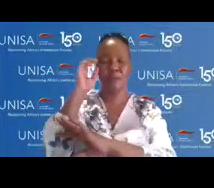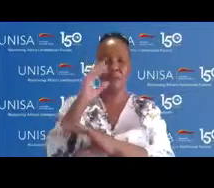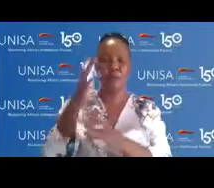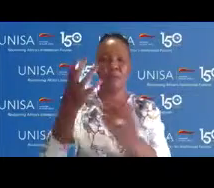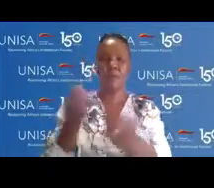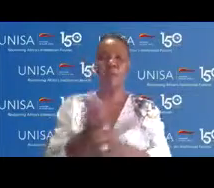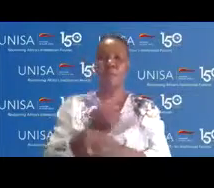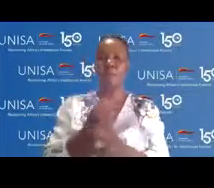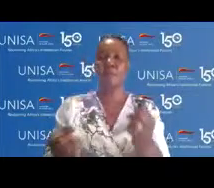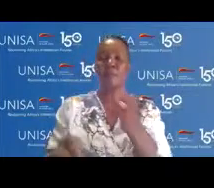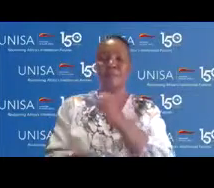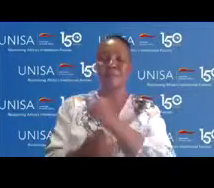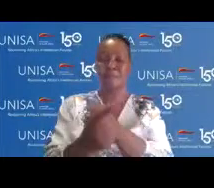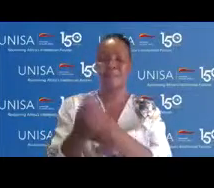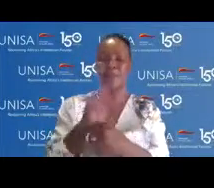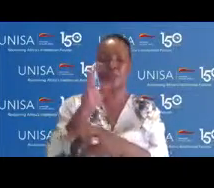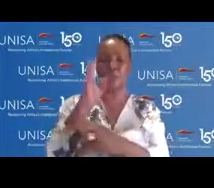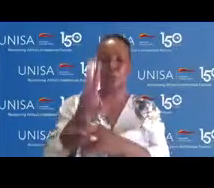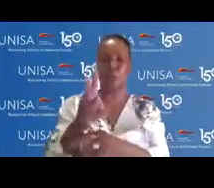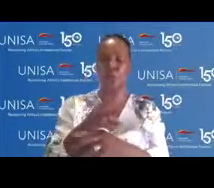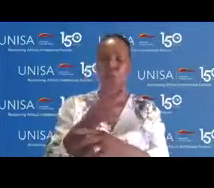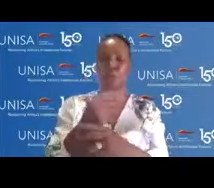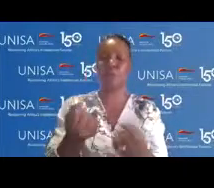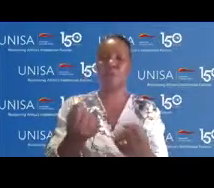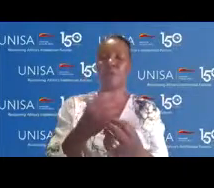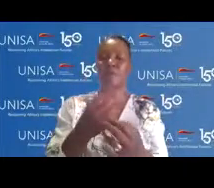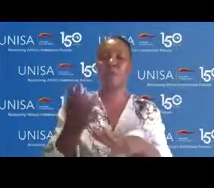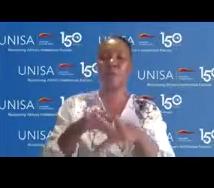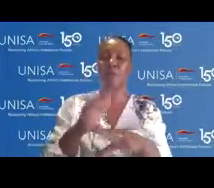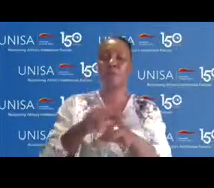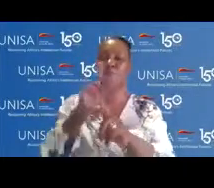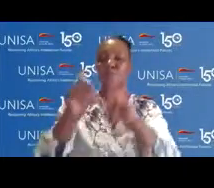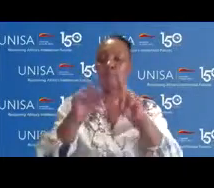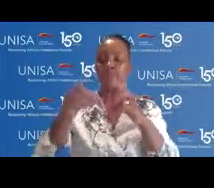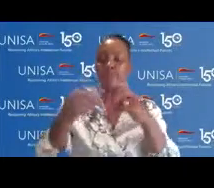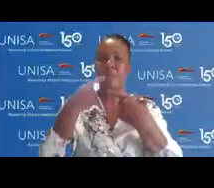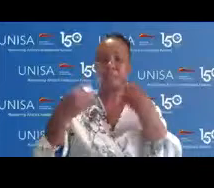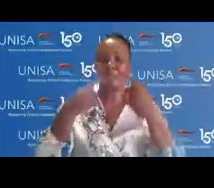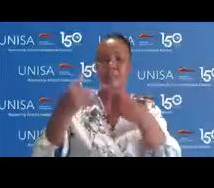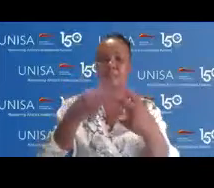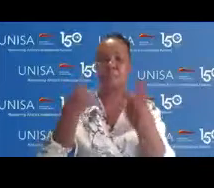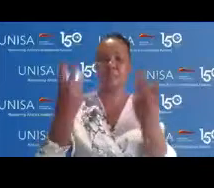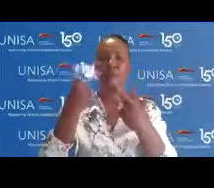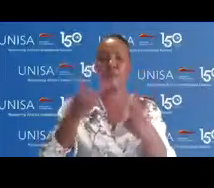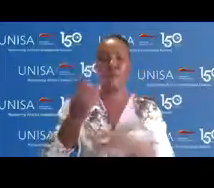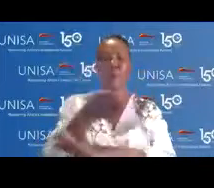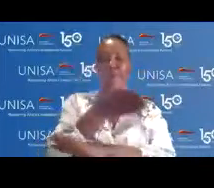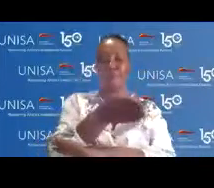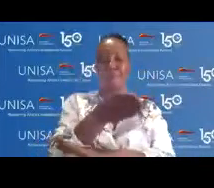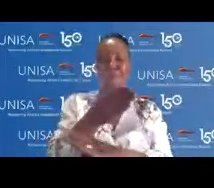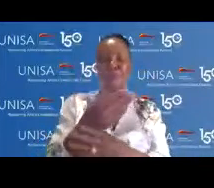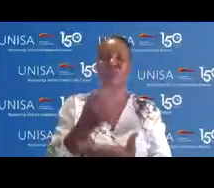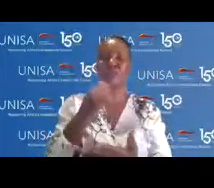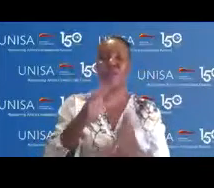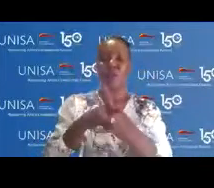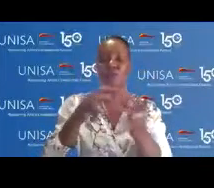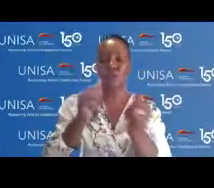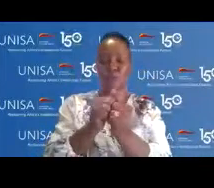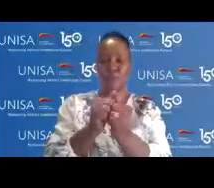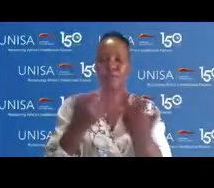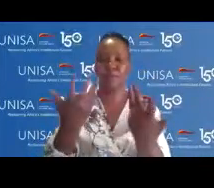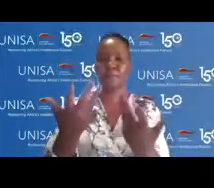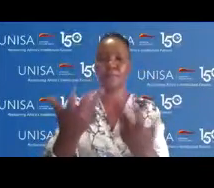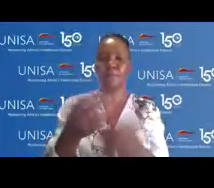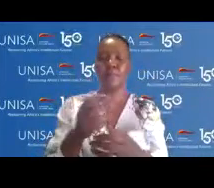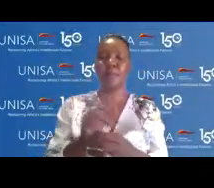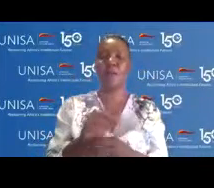blast sessions are more for Q&A for people that already actually attended the workshops. But all the material